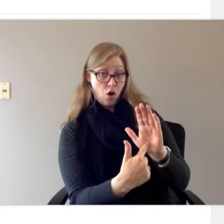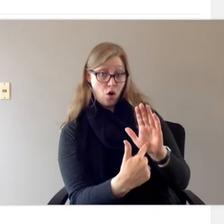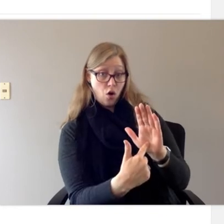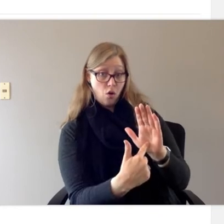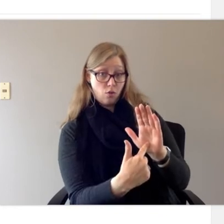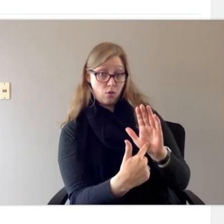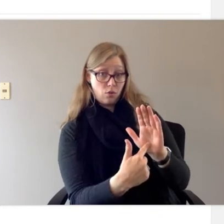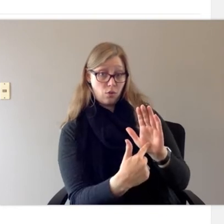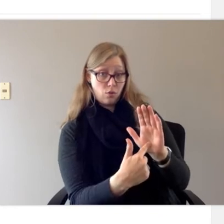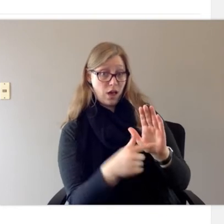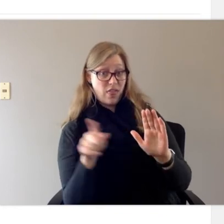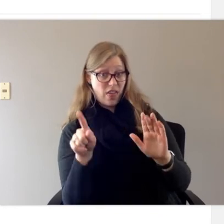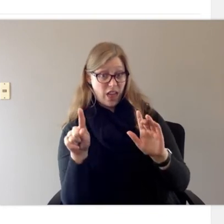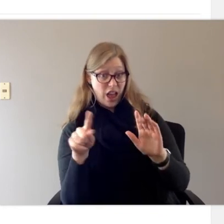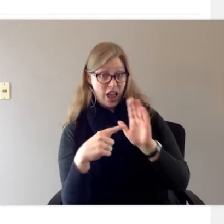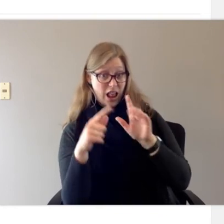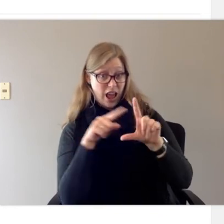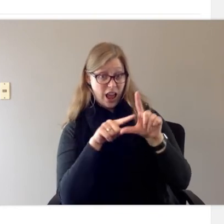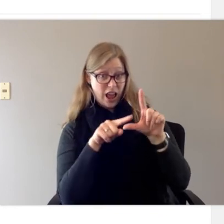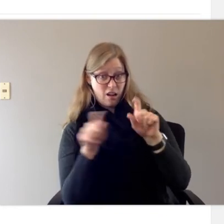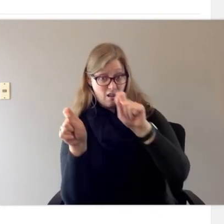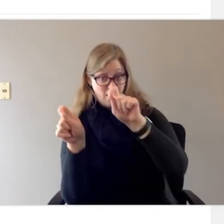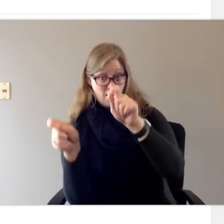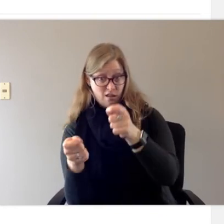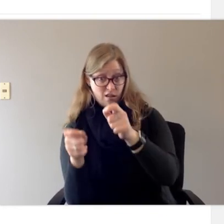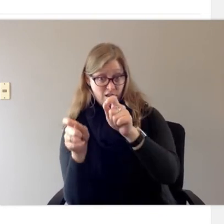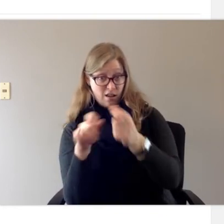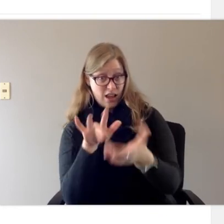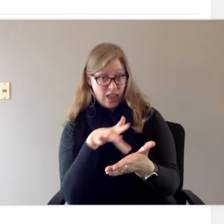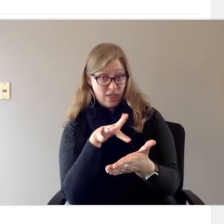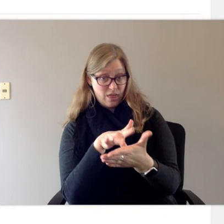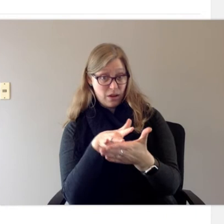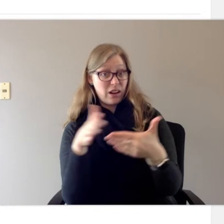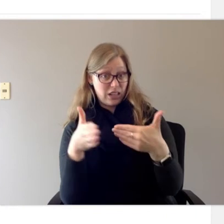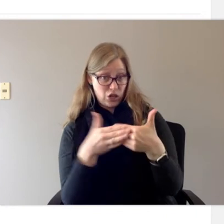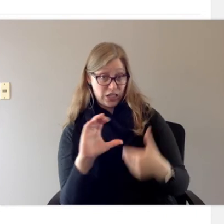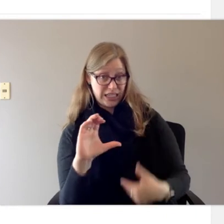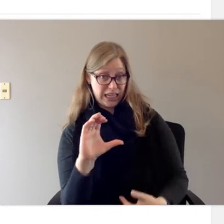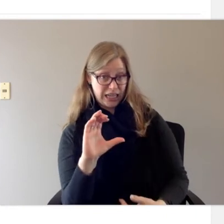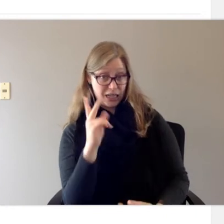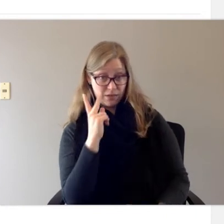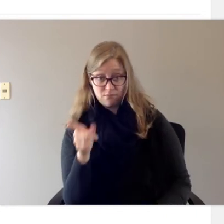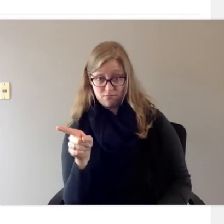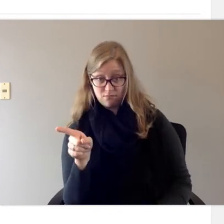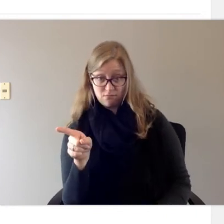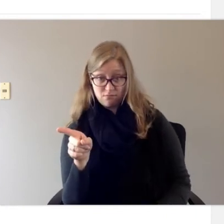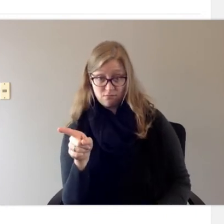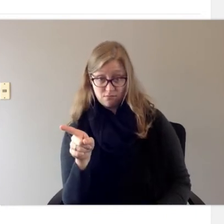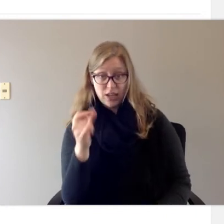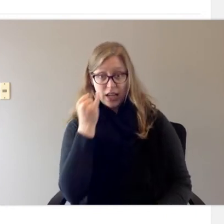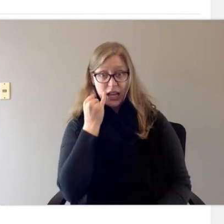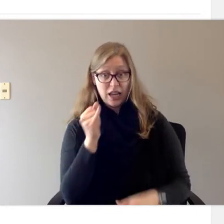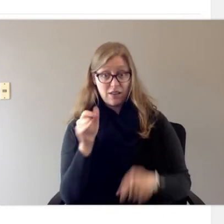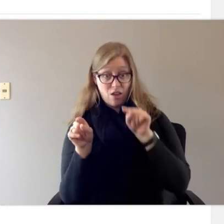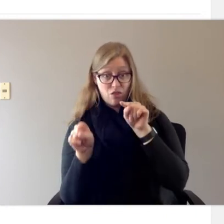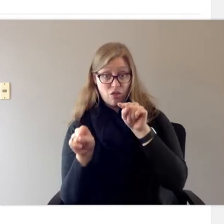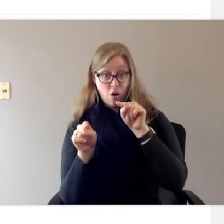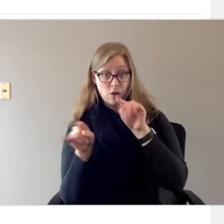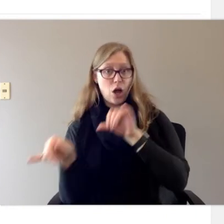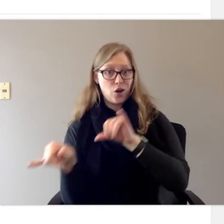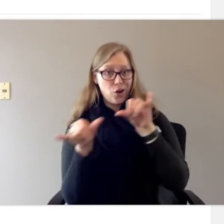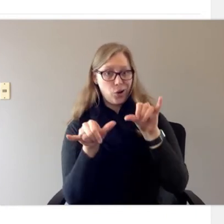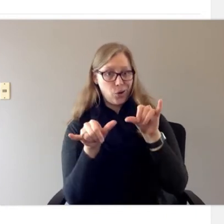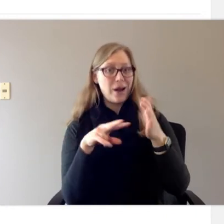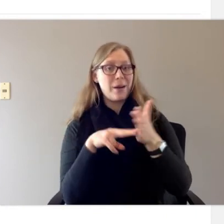is the same or congruent to this angle, then I would be done, because I would know that I would have that side, angle, side